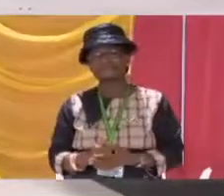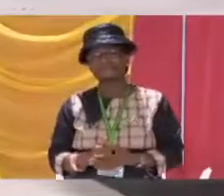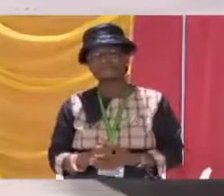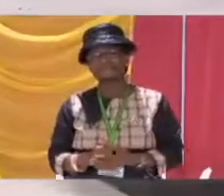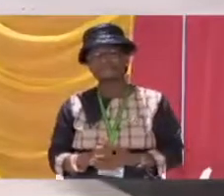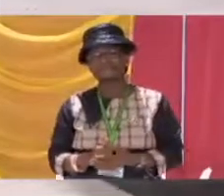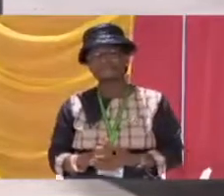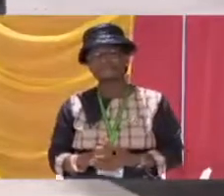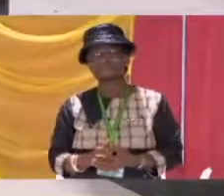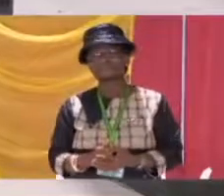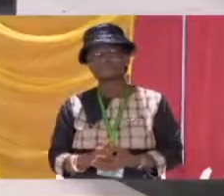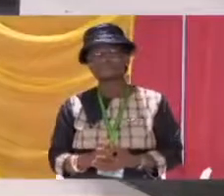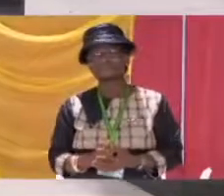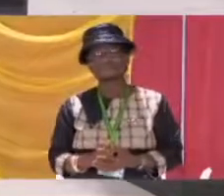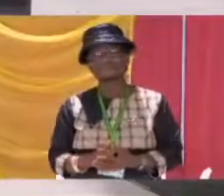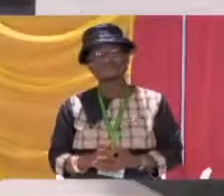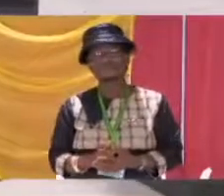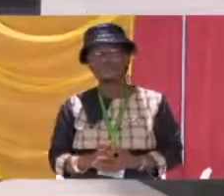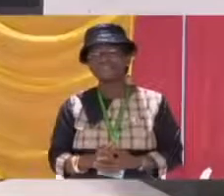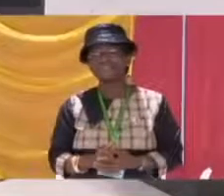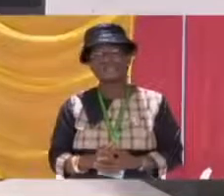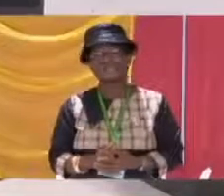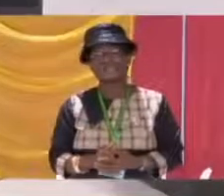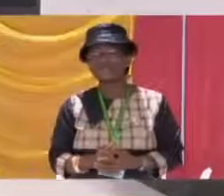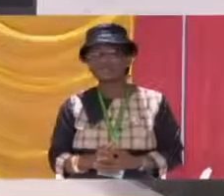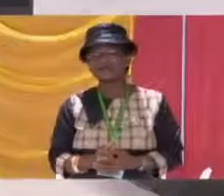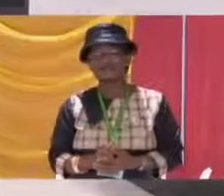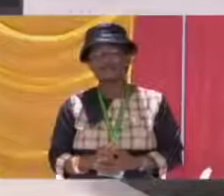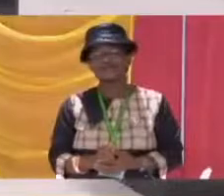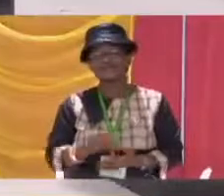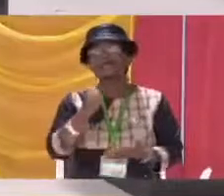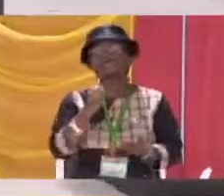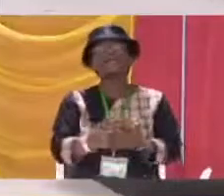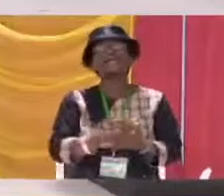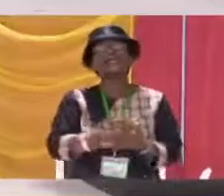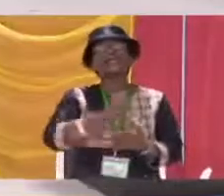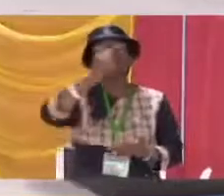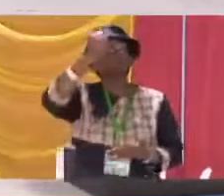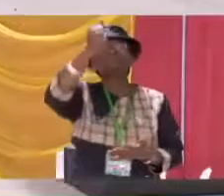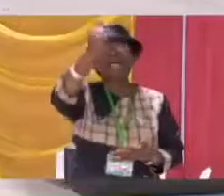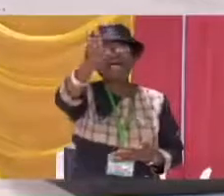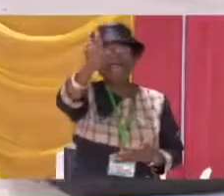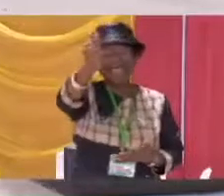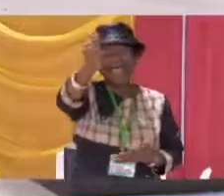gbogbo nti olorun fi nke eniyan tayo re fi ndale olorun a fi ke yin